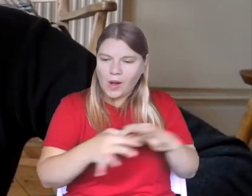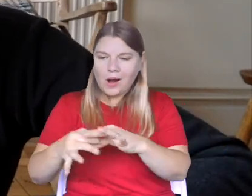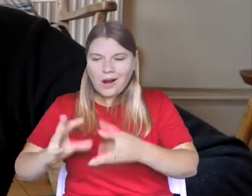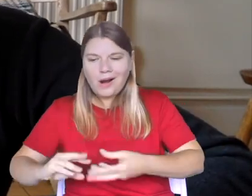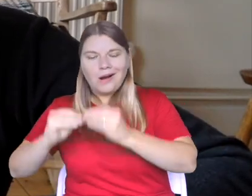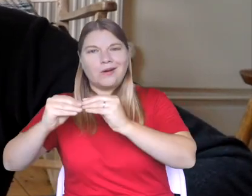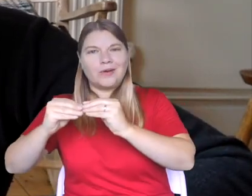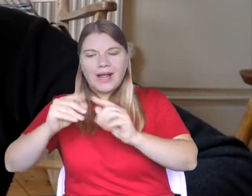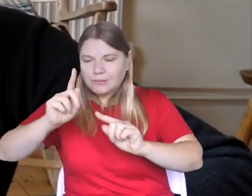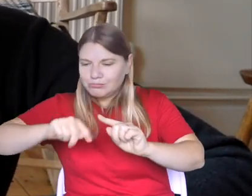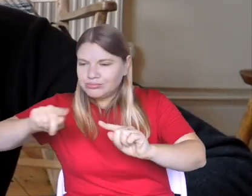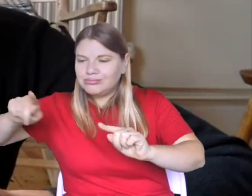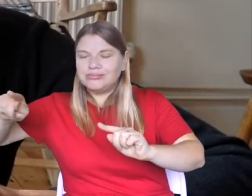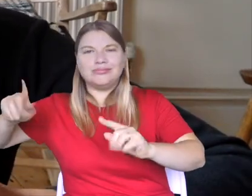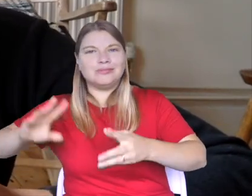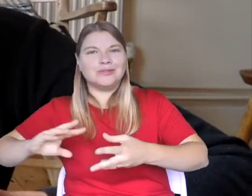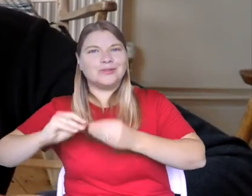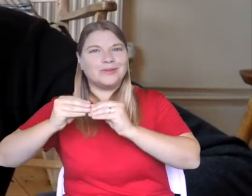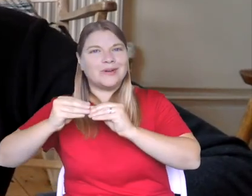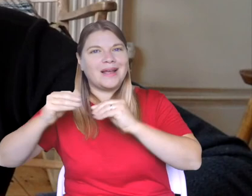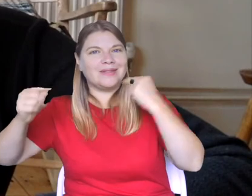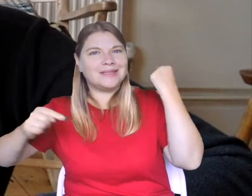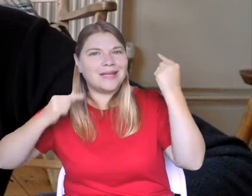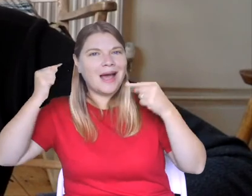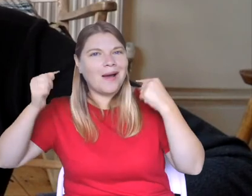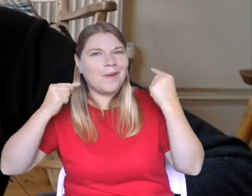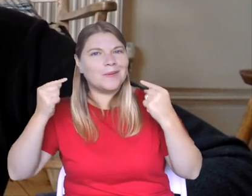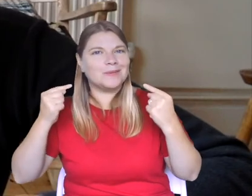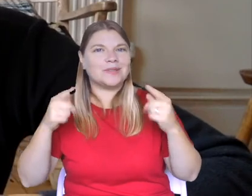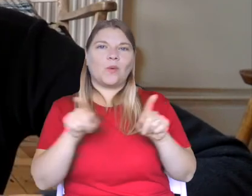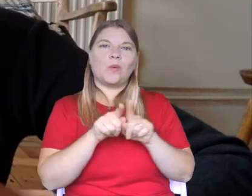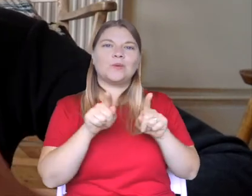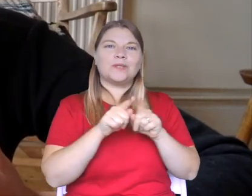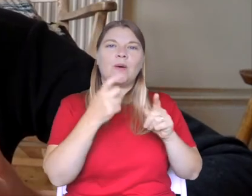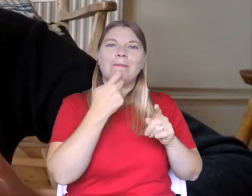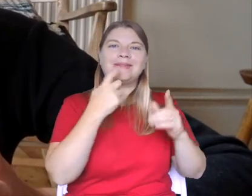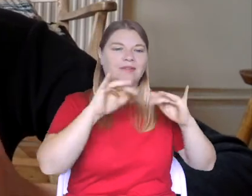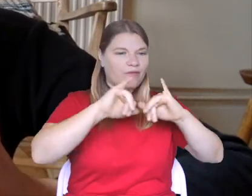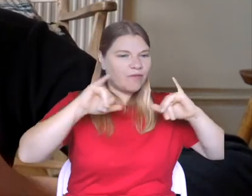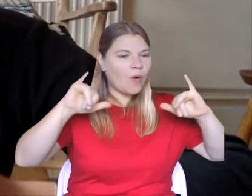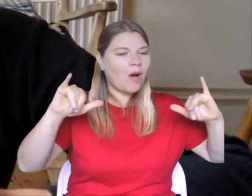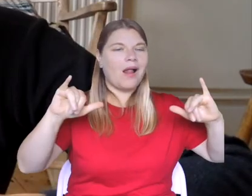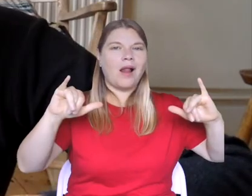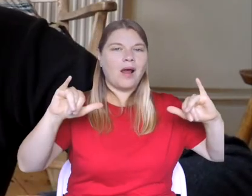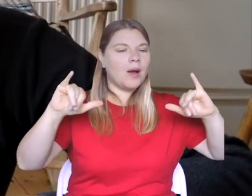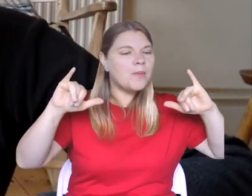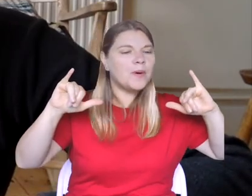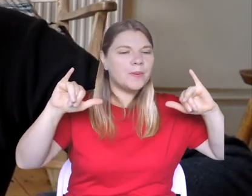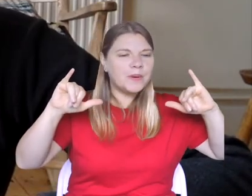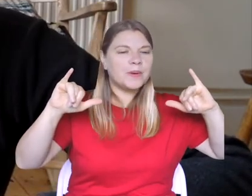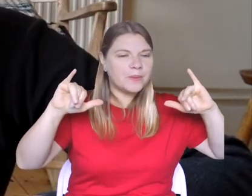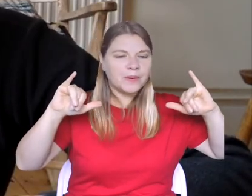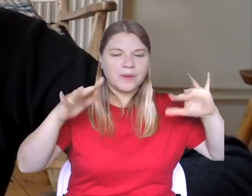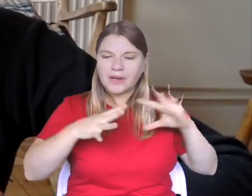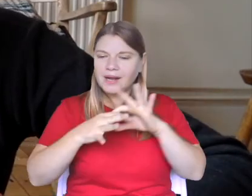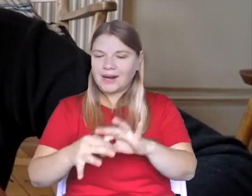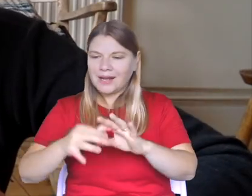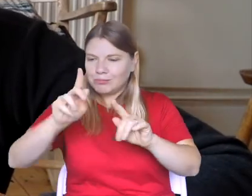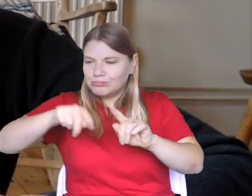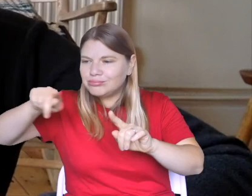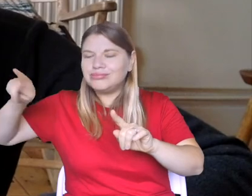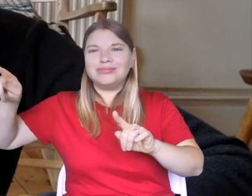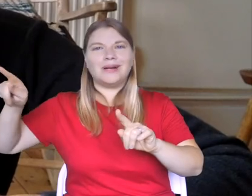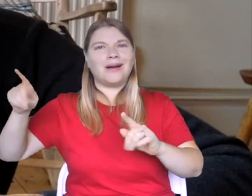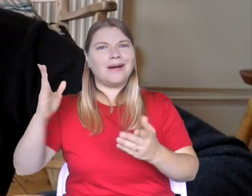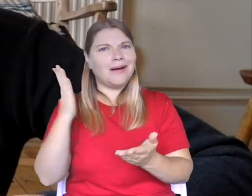well as the tin foil. And all of these different things made different shapes on the spectrogram. The sounds came